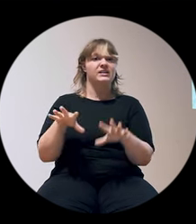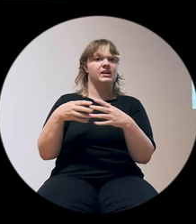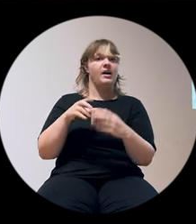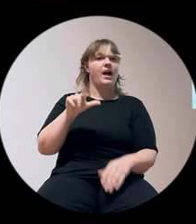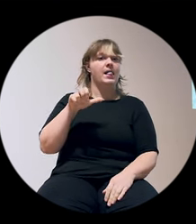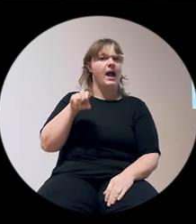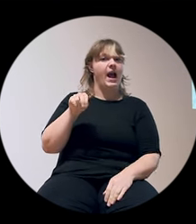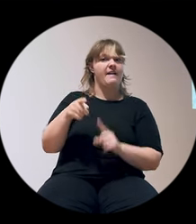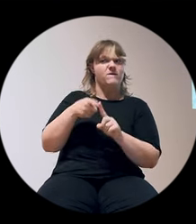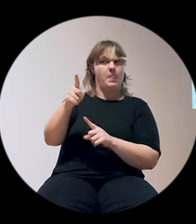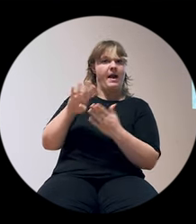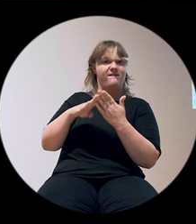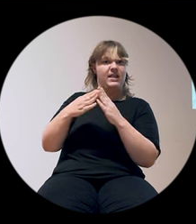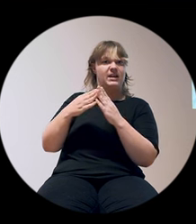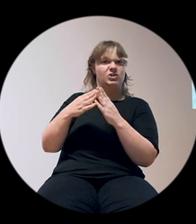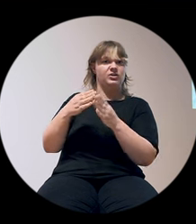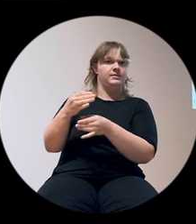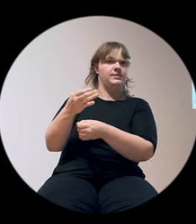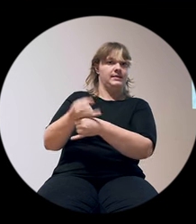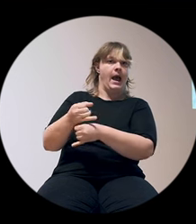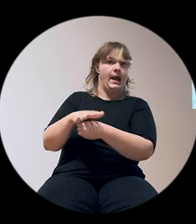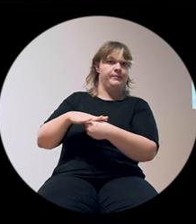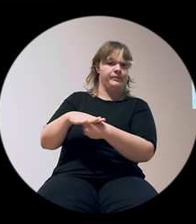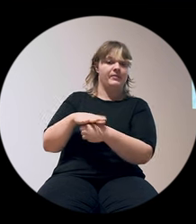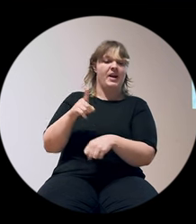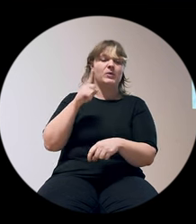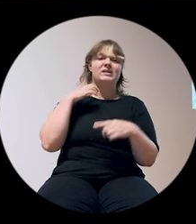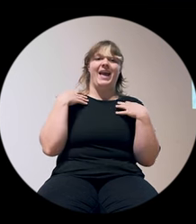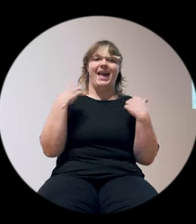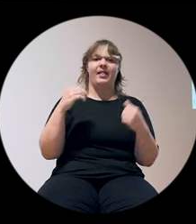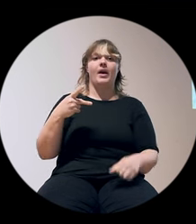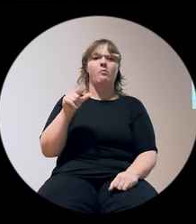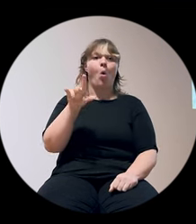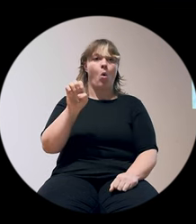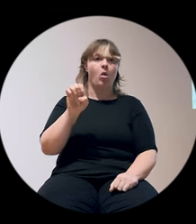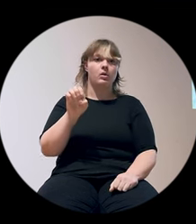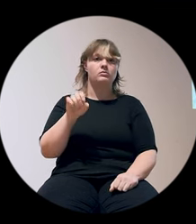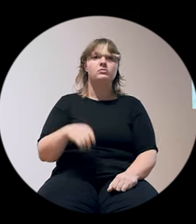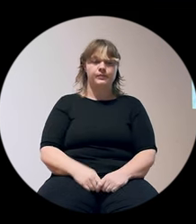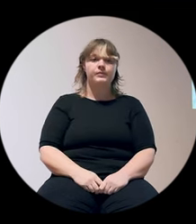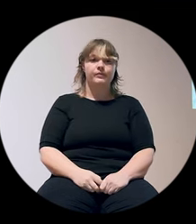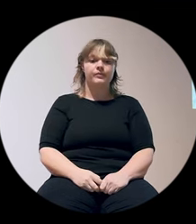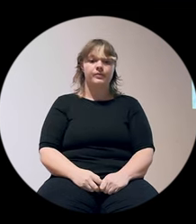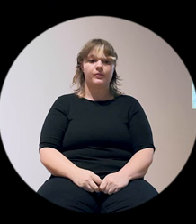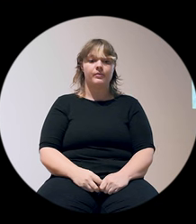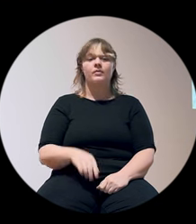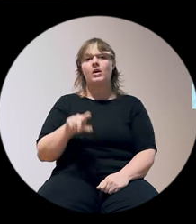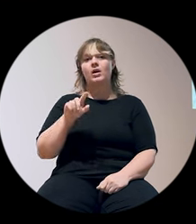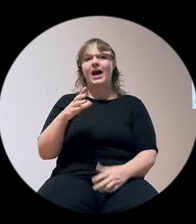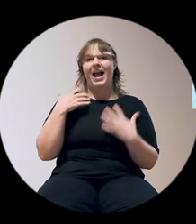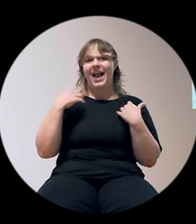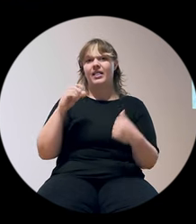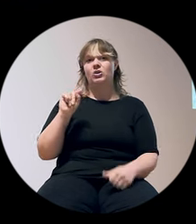clan that came from that village site. This was a healing pole, Kutia. The healing totem